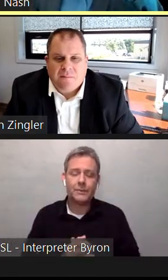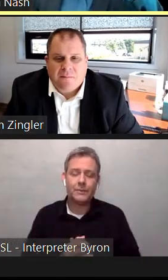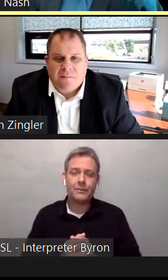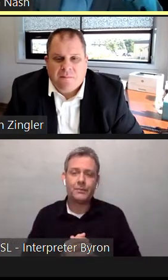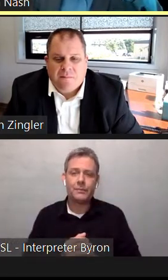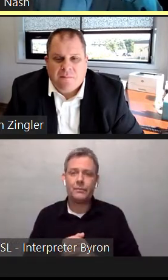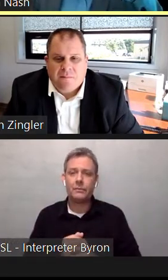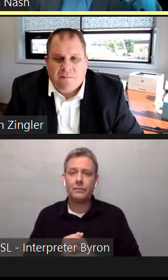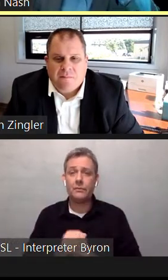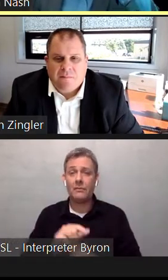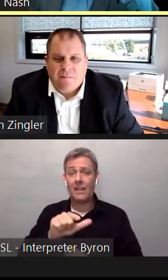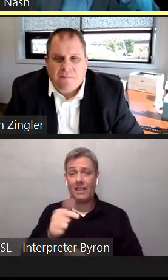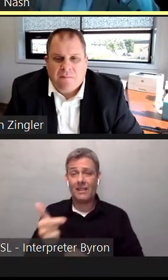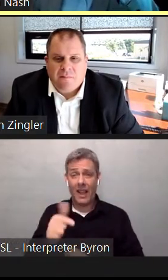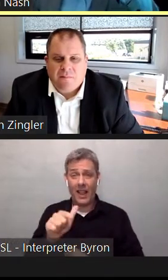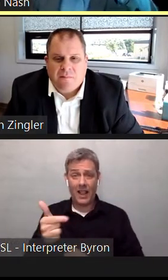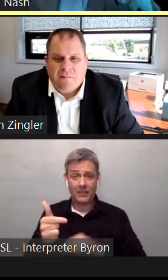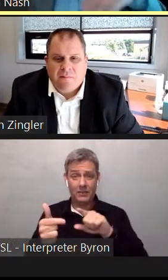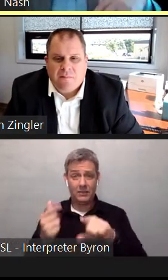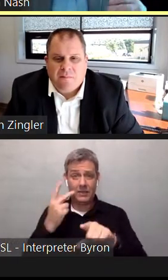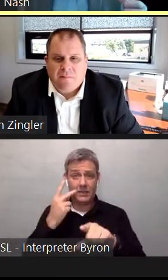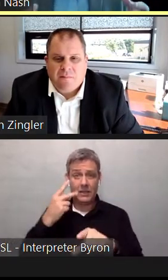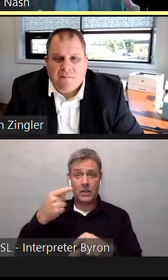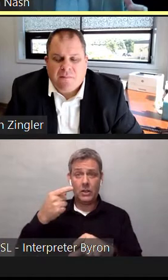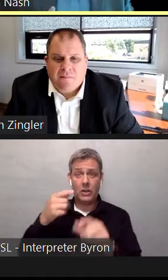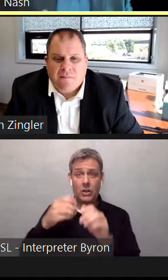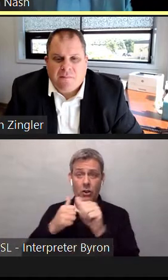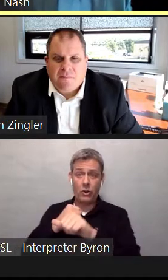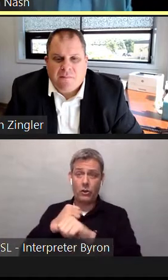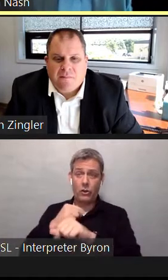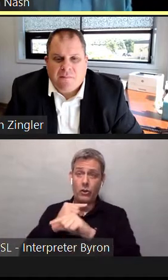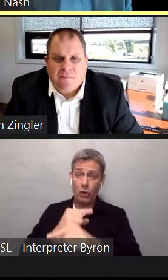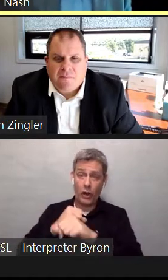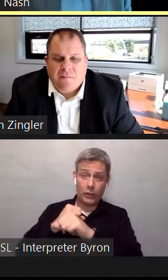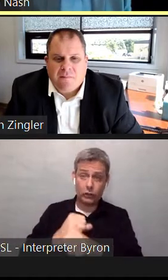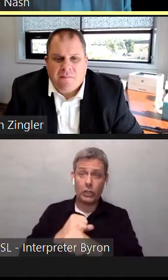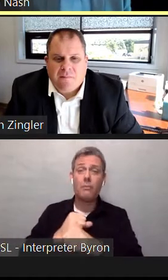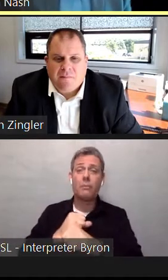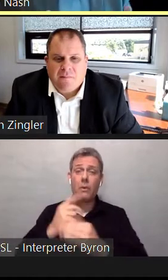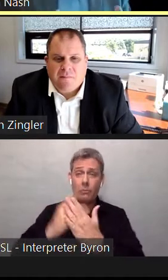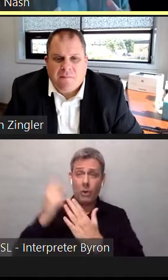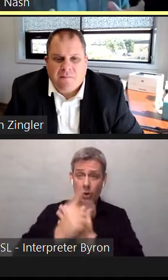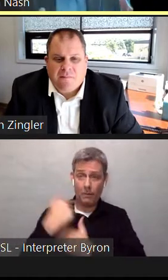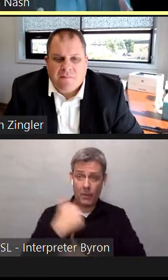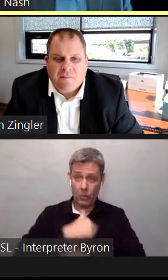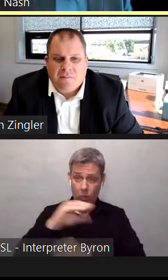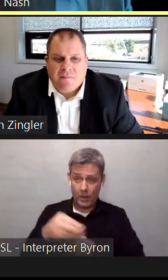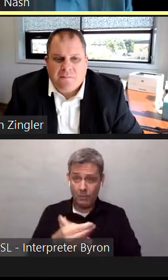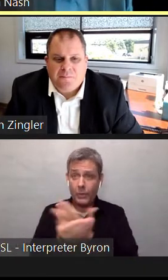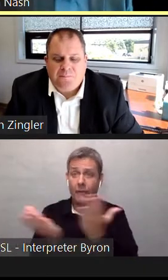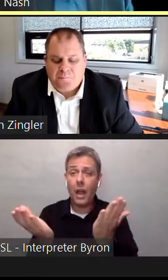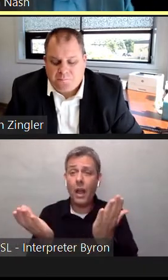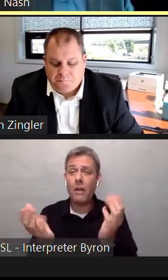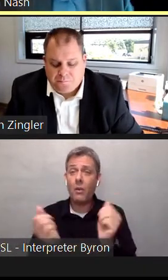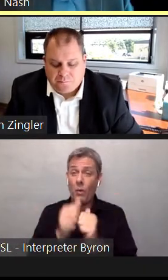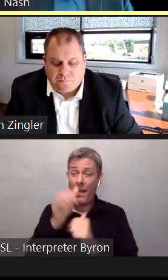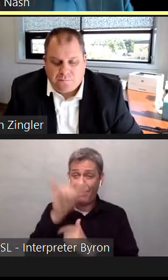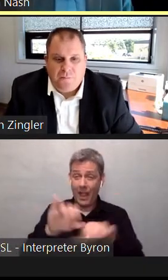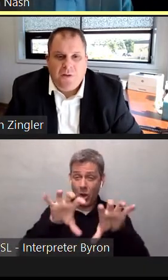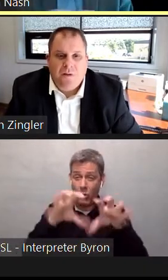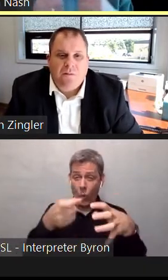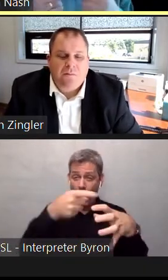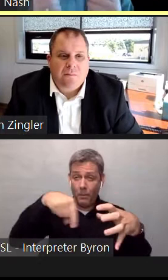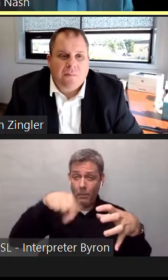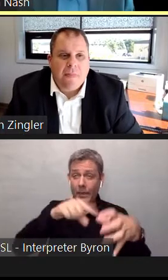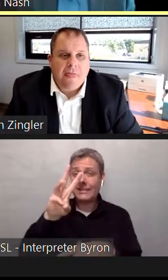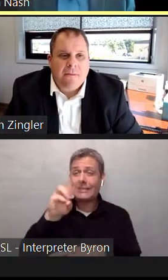The next piece of this then is the guardianship program and the comorbidities that we provide. So of this group, 60%